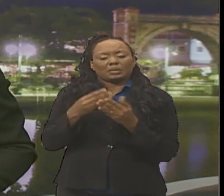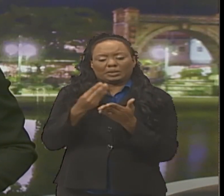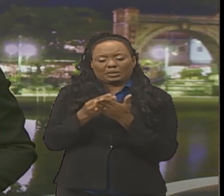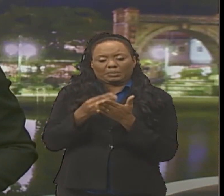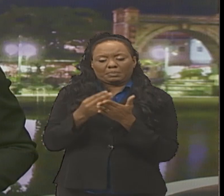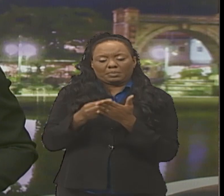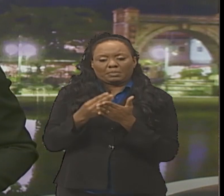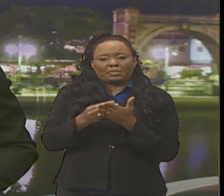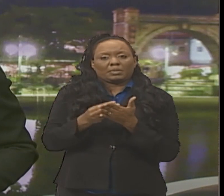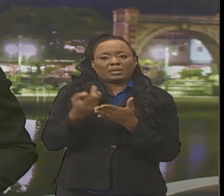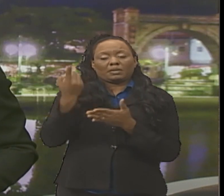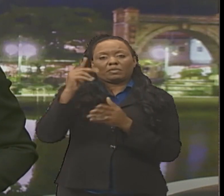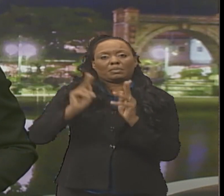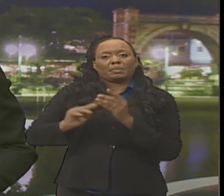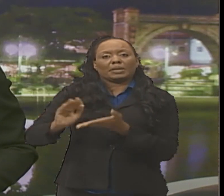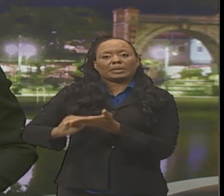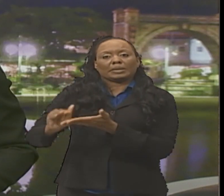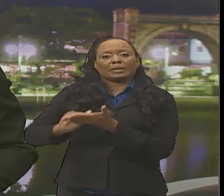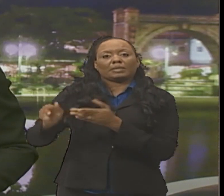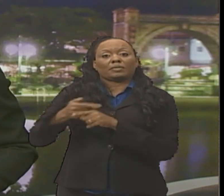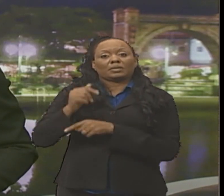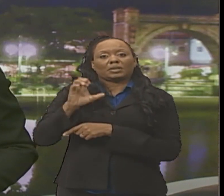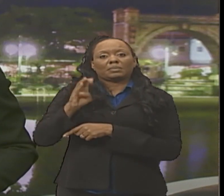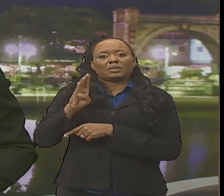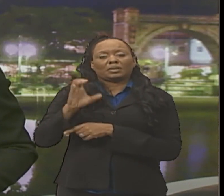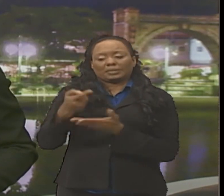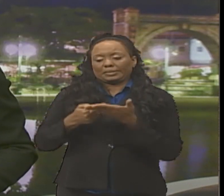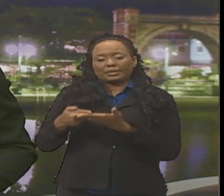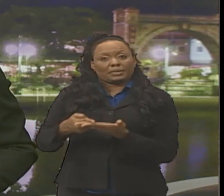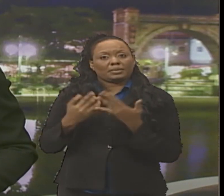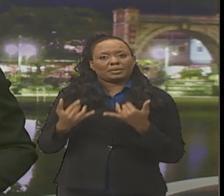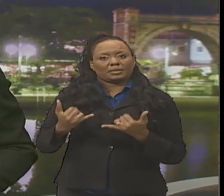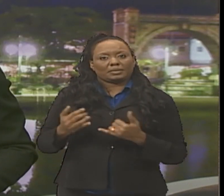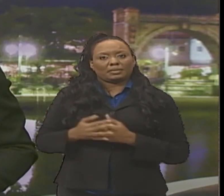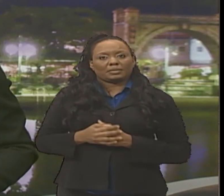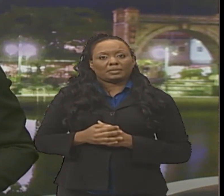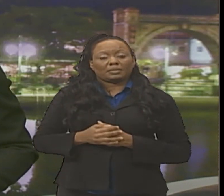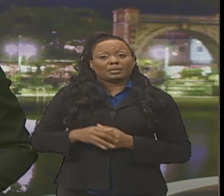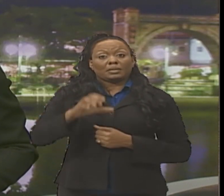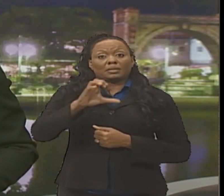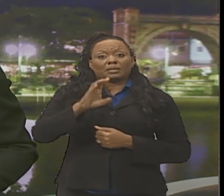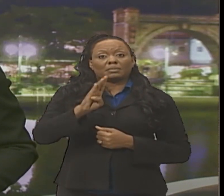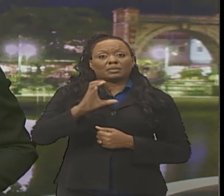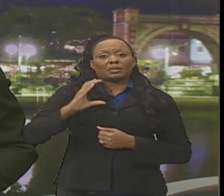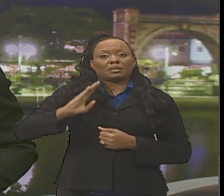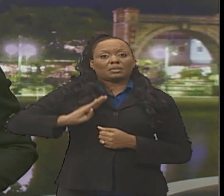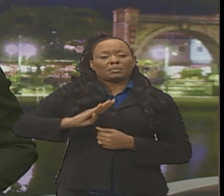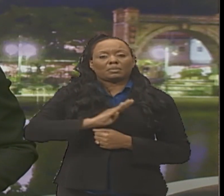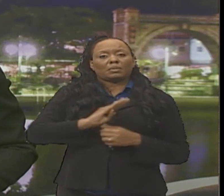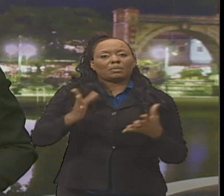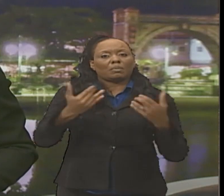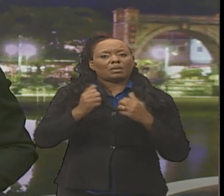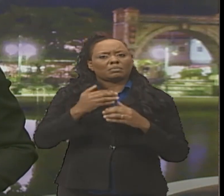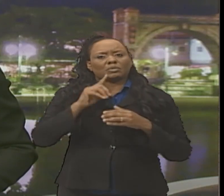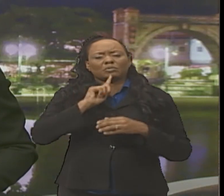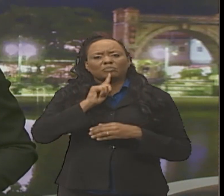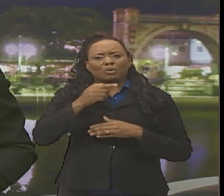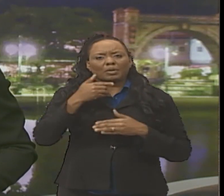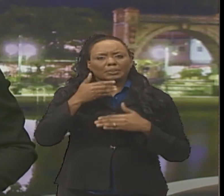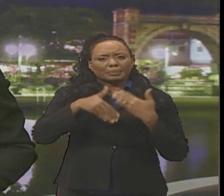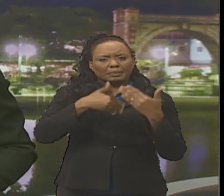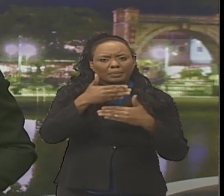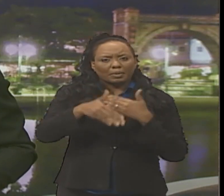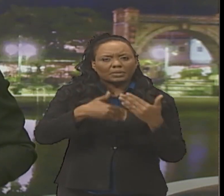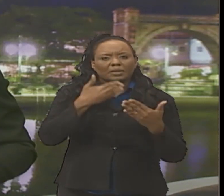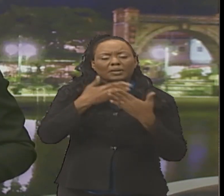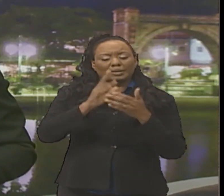morning's meeting with the BWU. Now, CBC's board is seeking to ensure that the process is conducted in compliance with